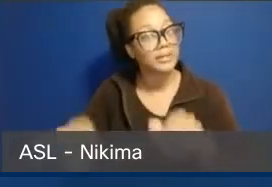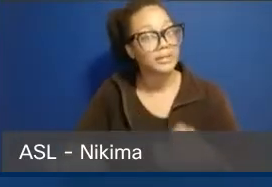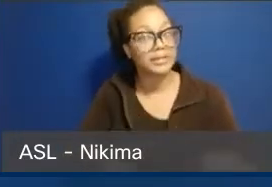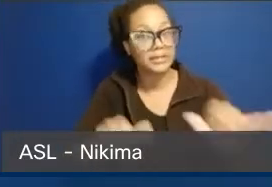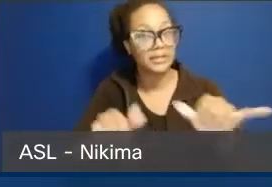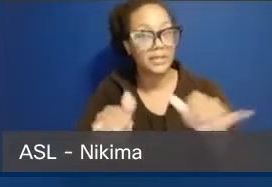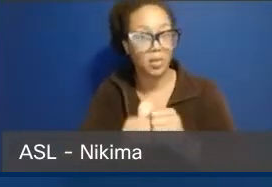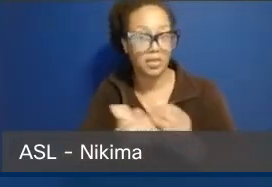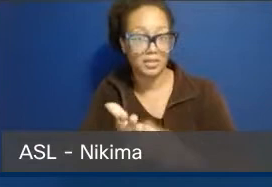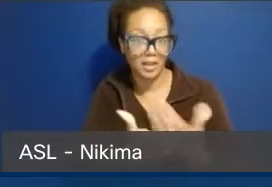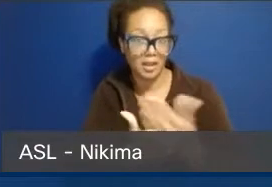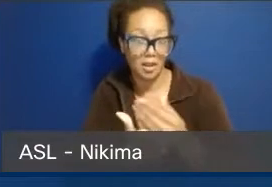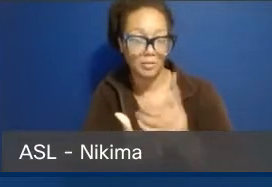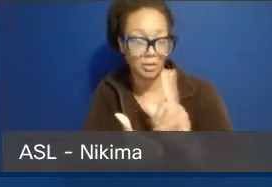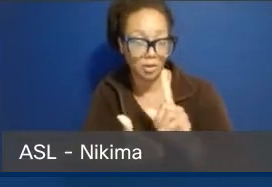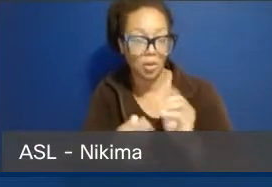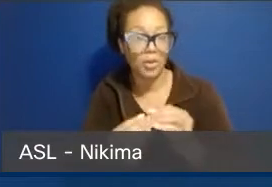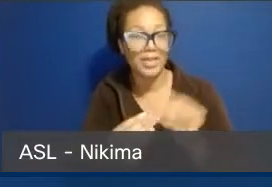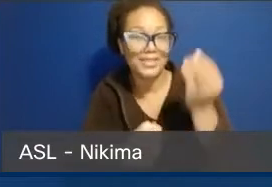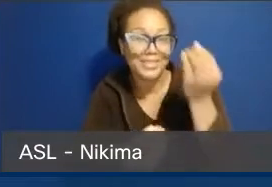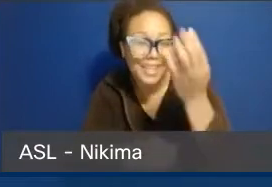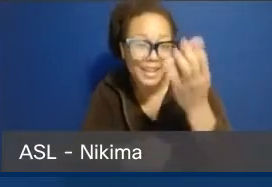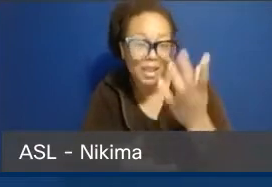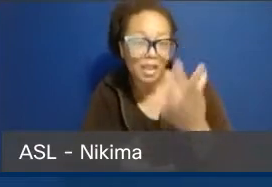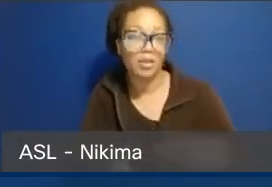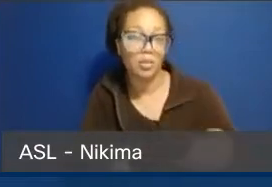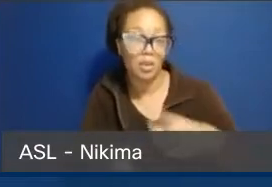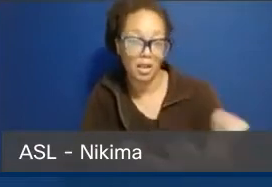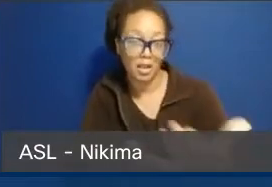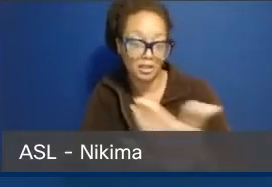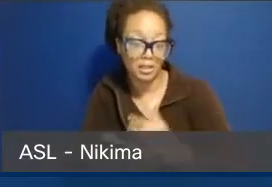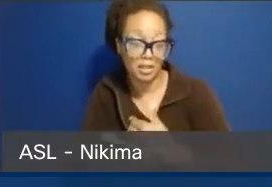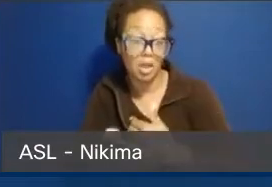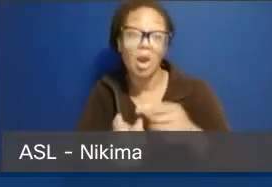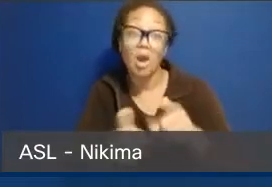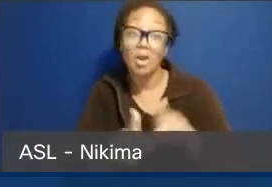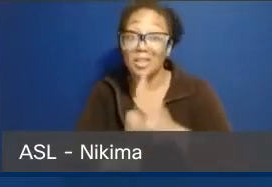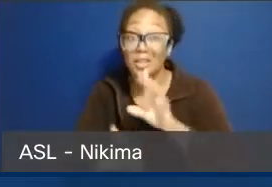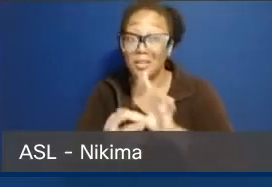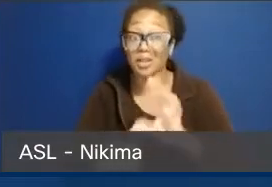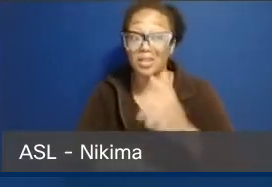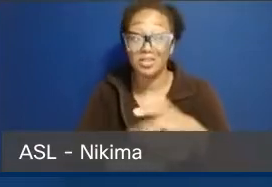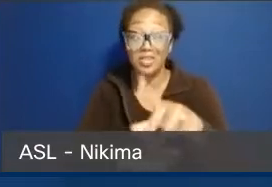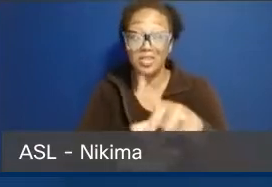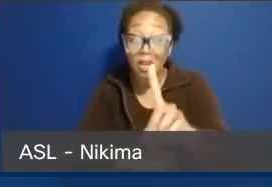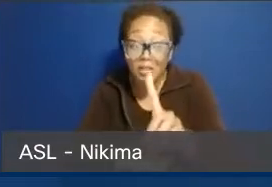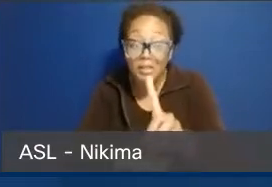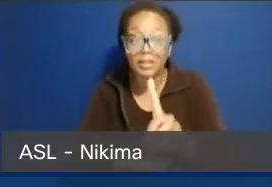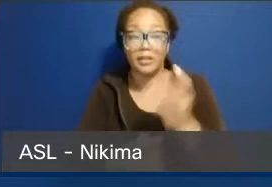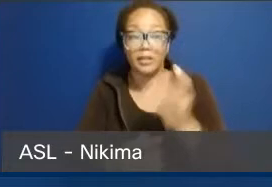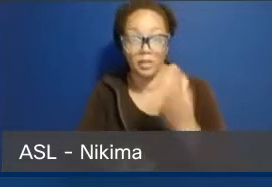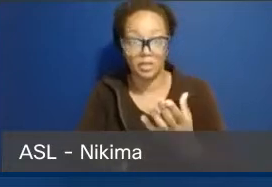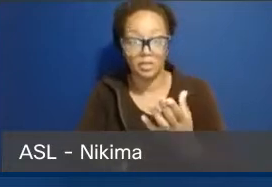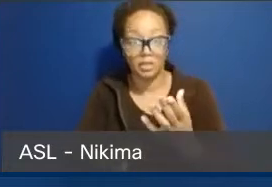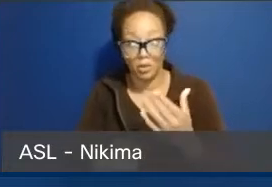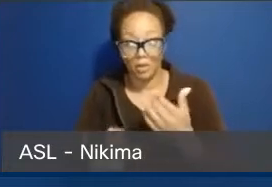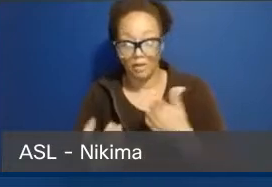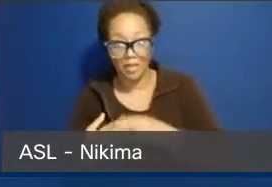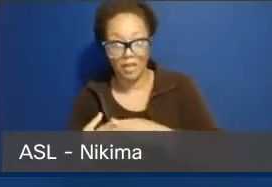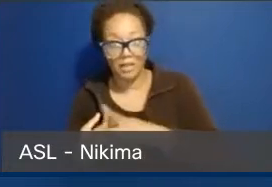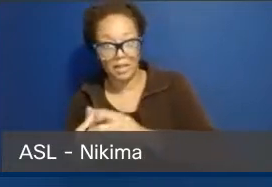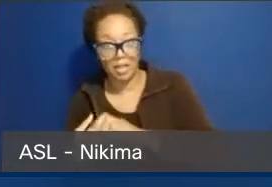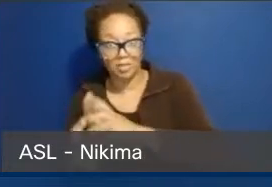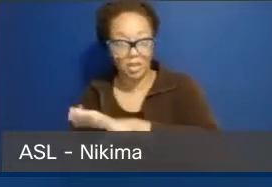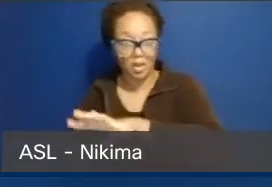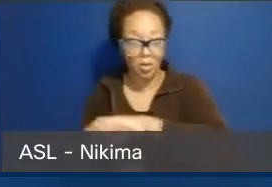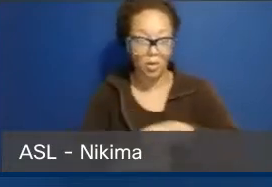some questions related to child disability, because we have that data as well. And then it added some